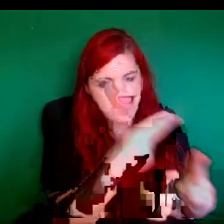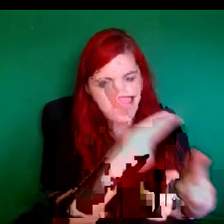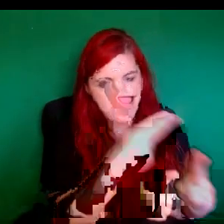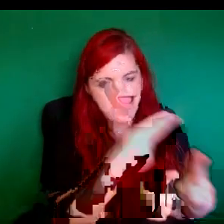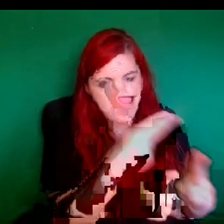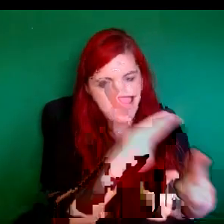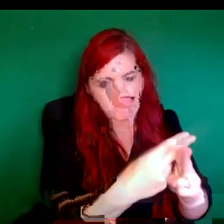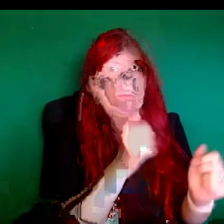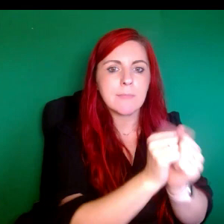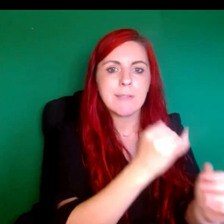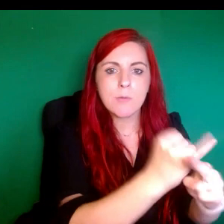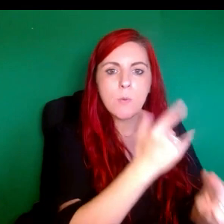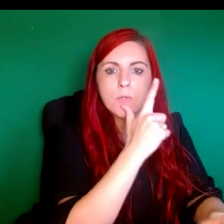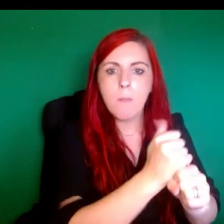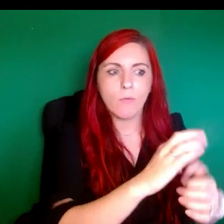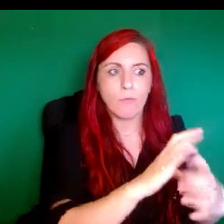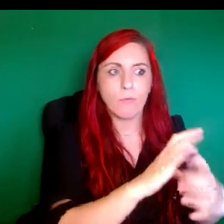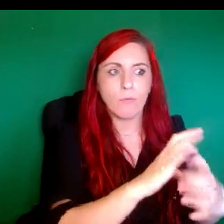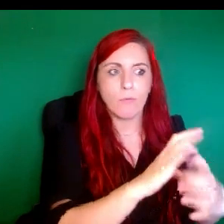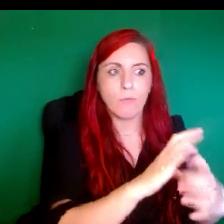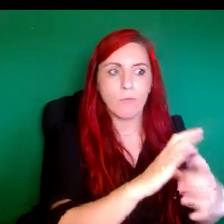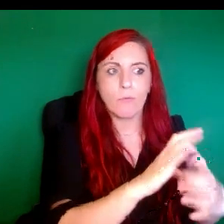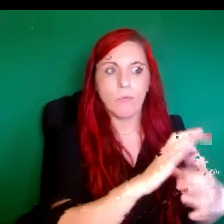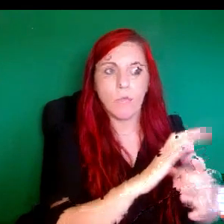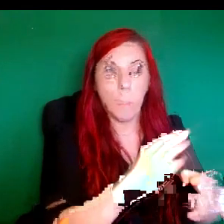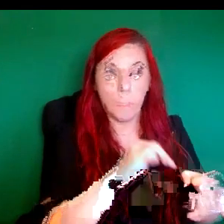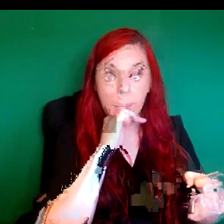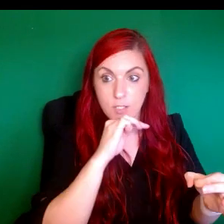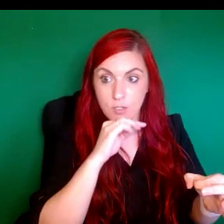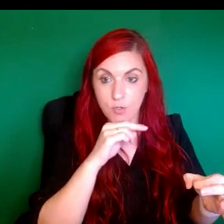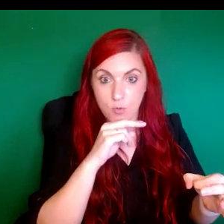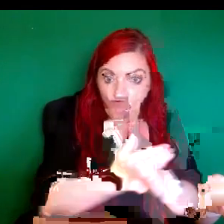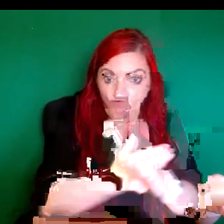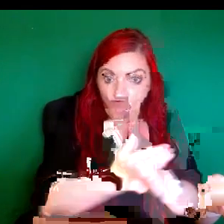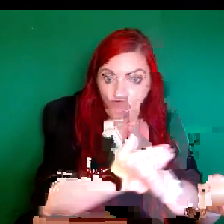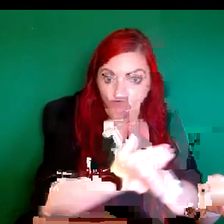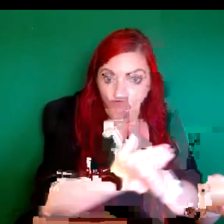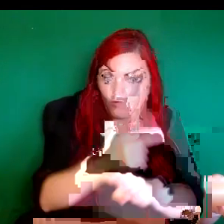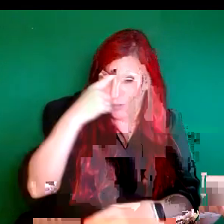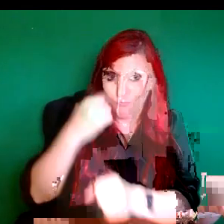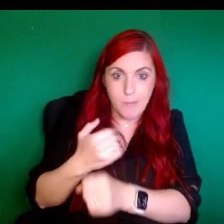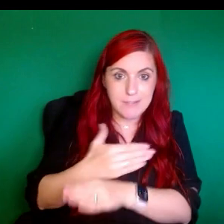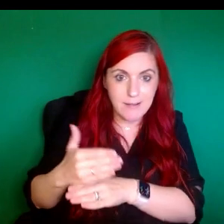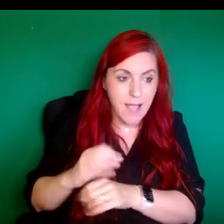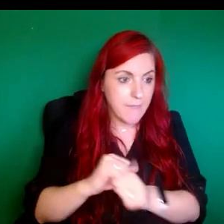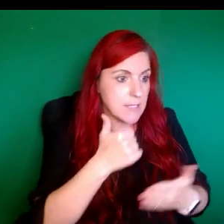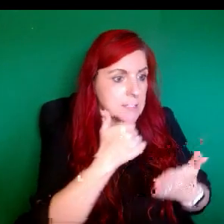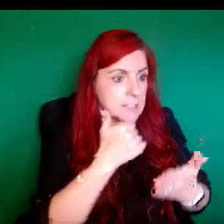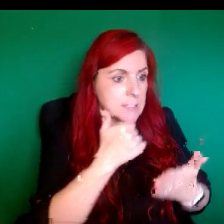advocacy. So by going out into the school relationships, that's saying beyond trauma,